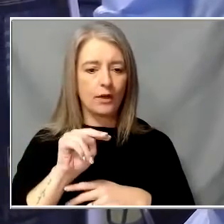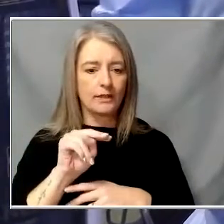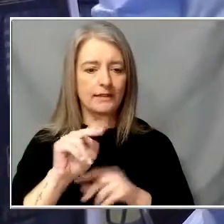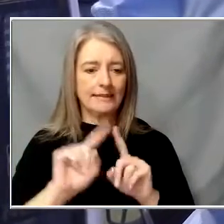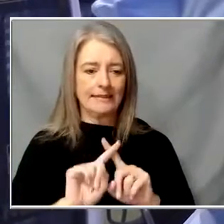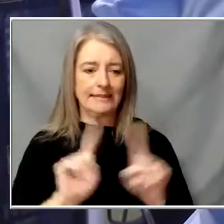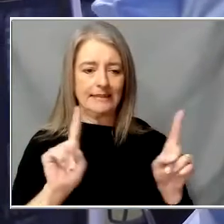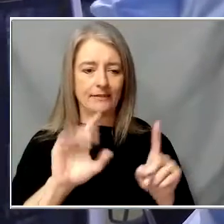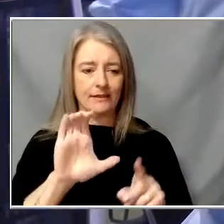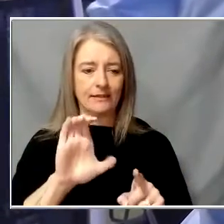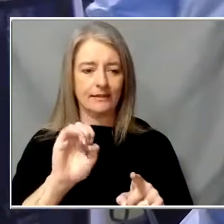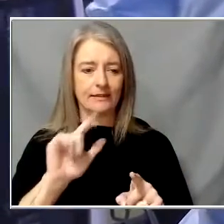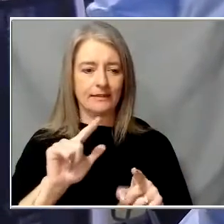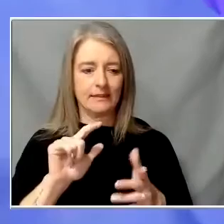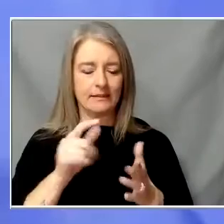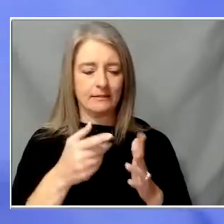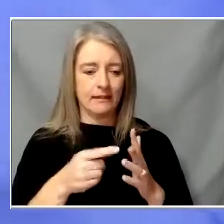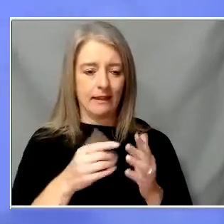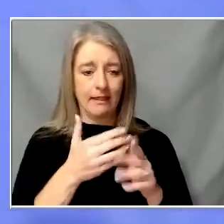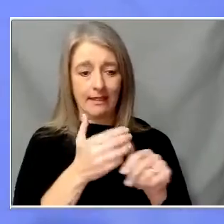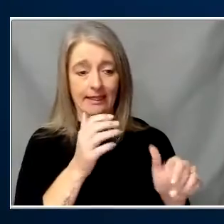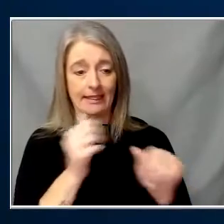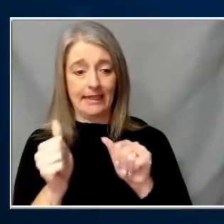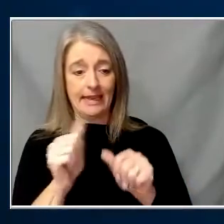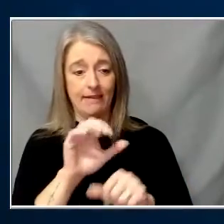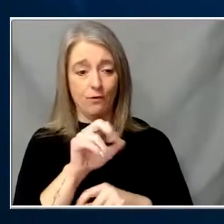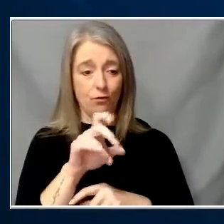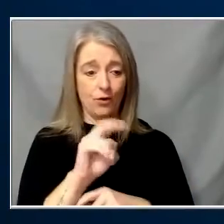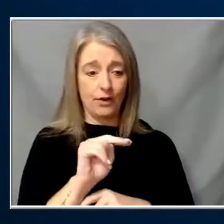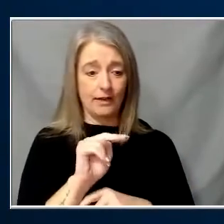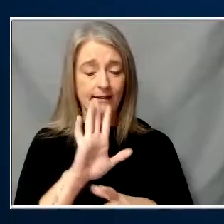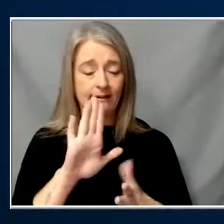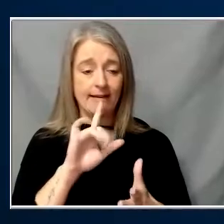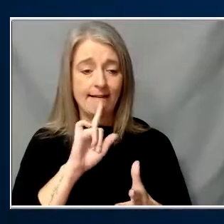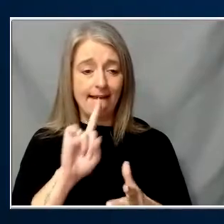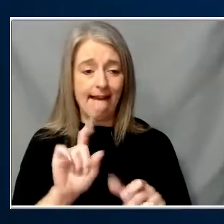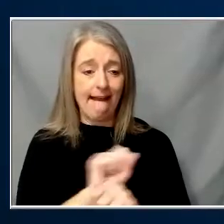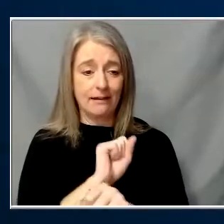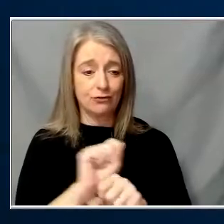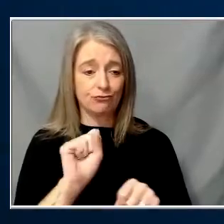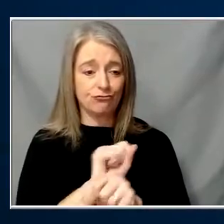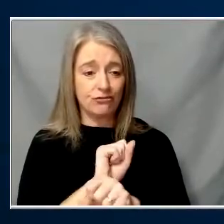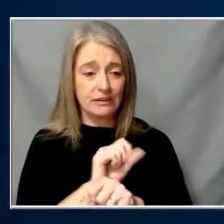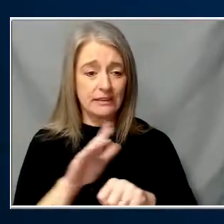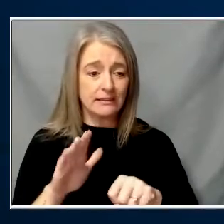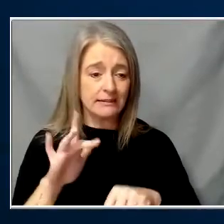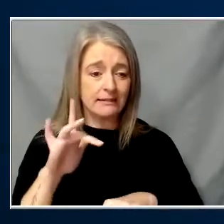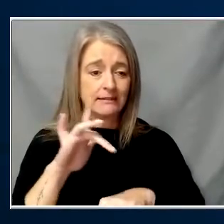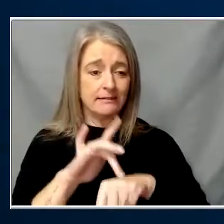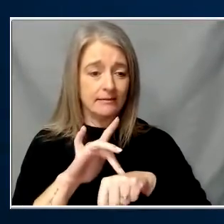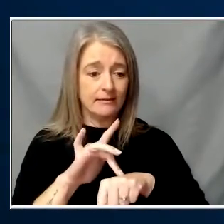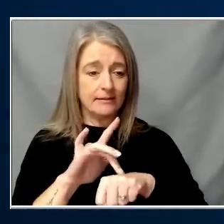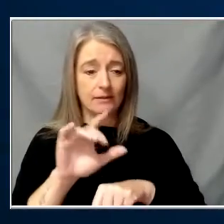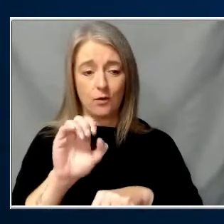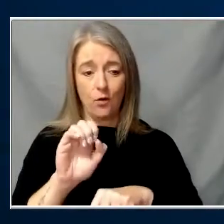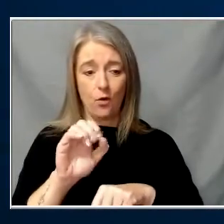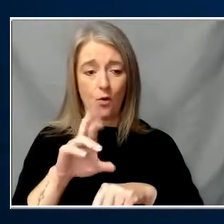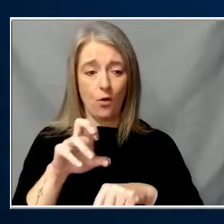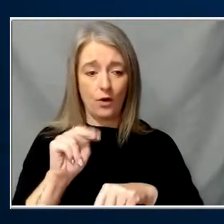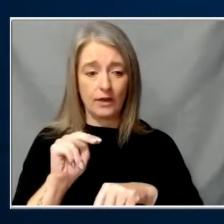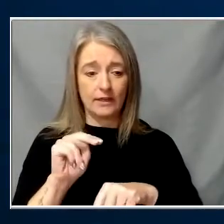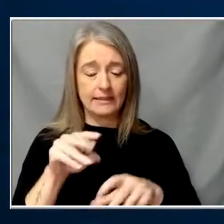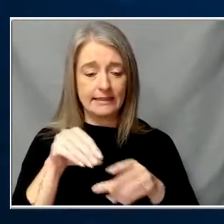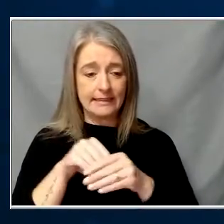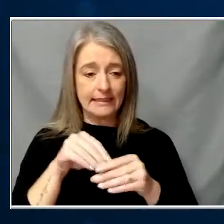cells escape the organ within the abdomen and actually land on the surfaces of the organs and the inside